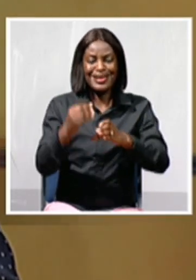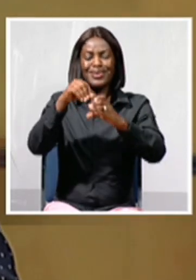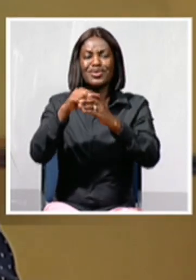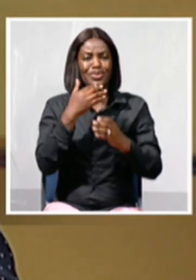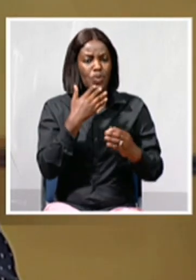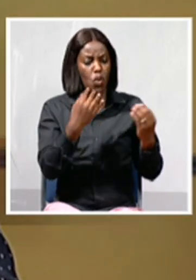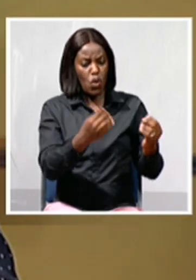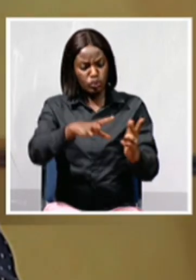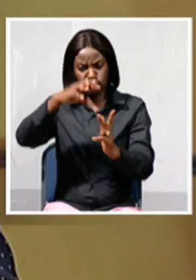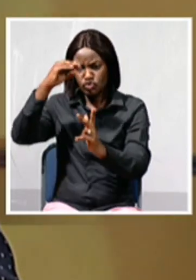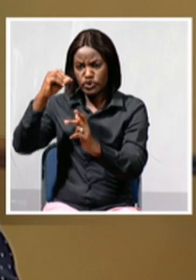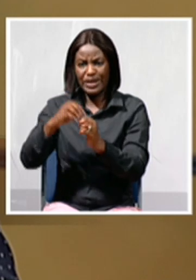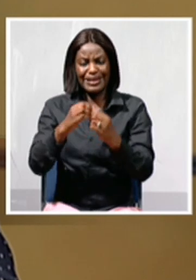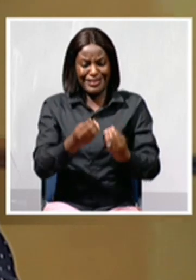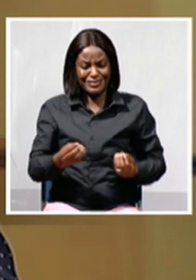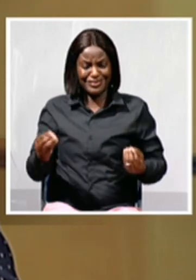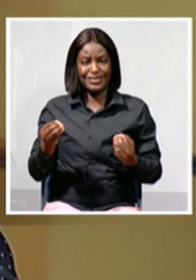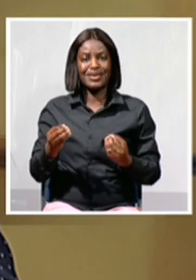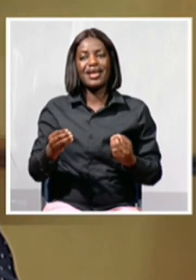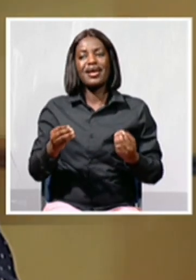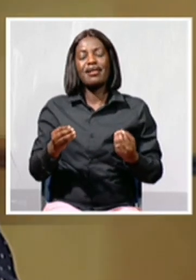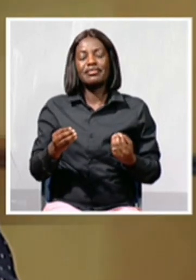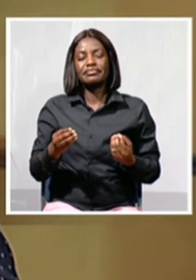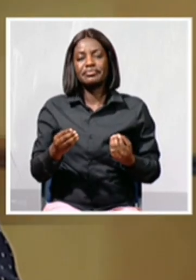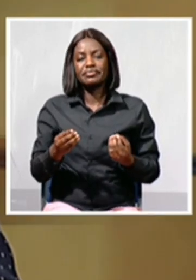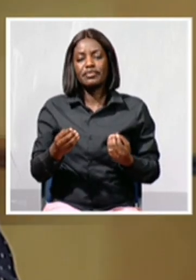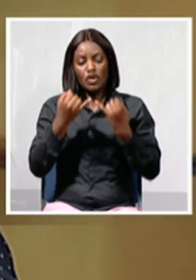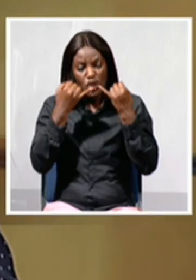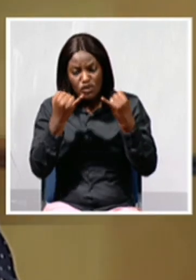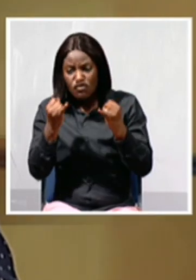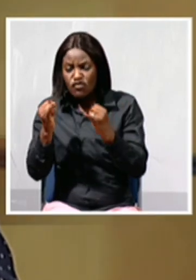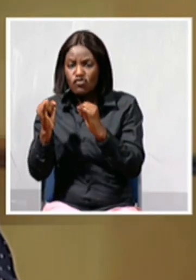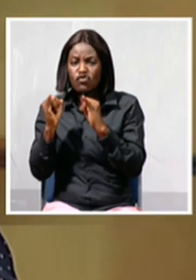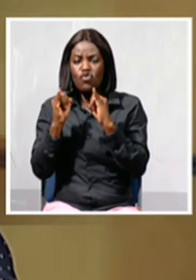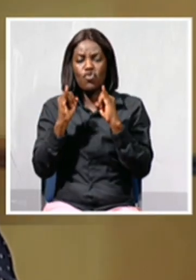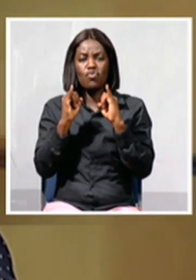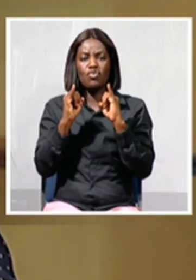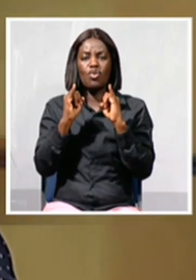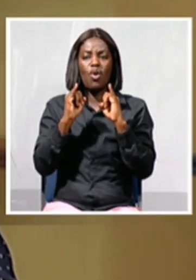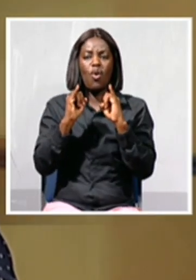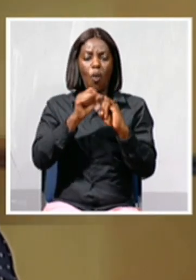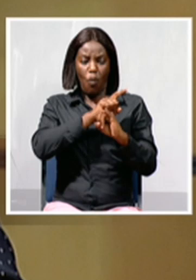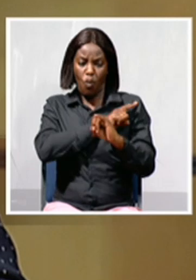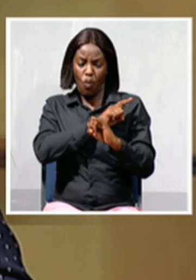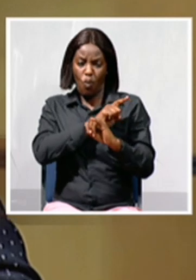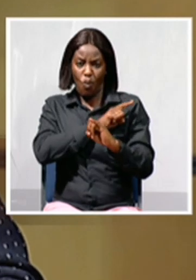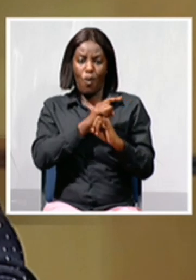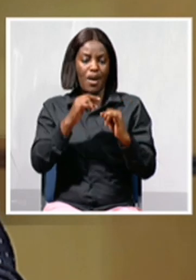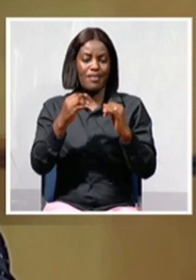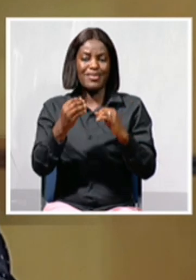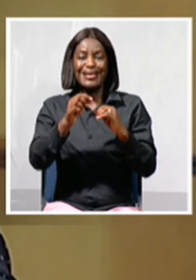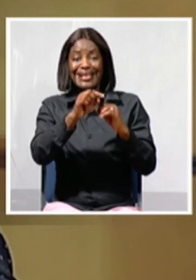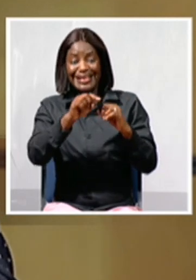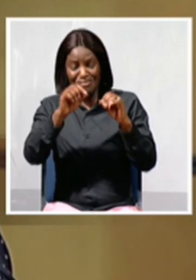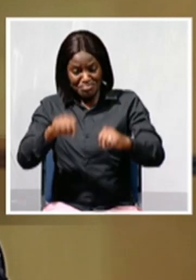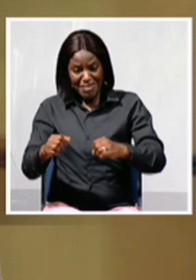of what voting means and why it is important for them to go to the polls, you know. So as an institution, we don't only want to